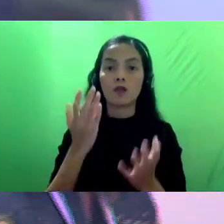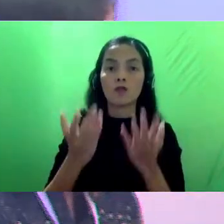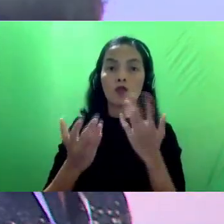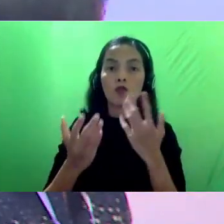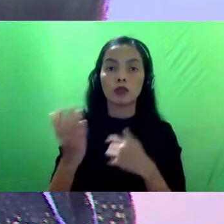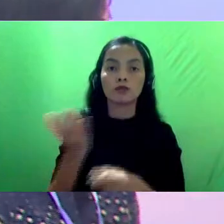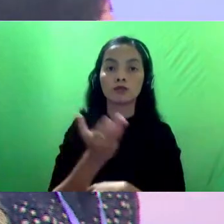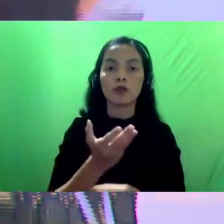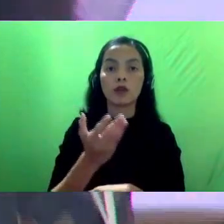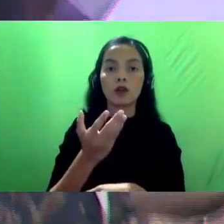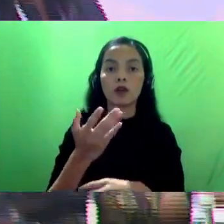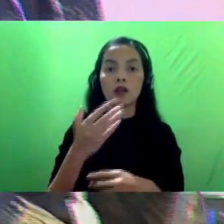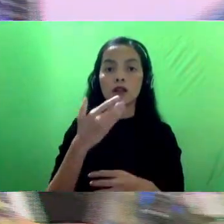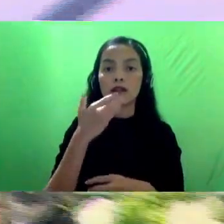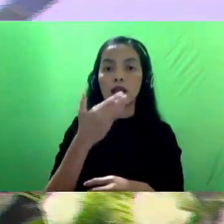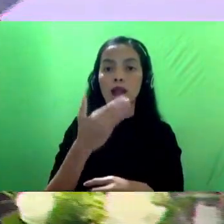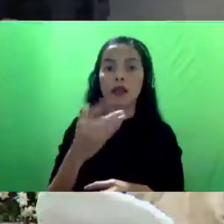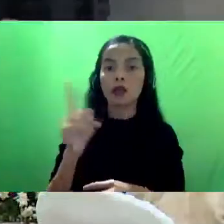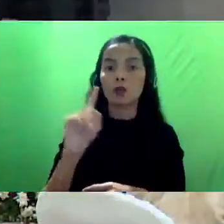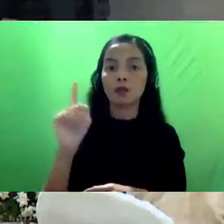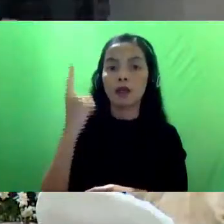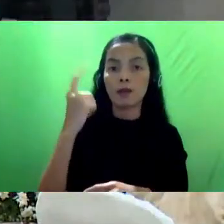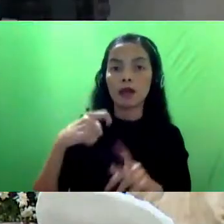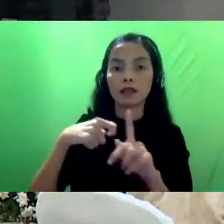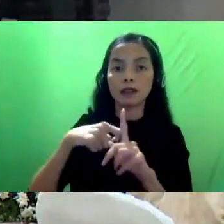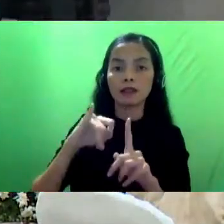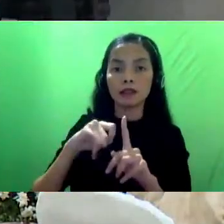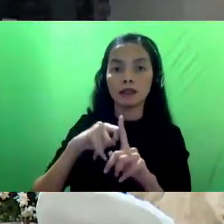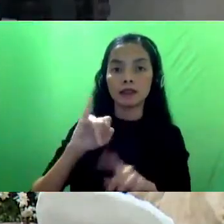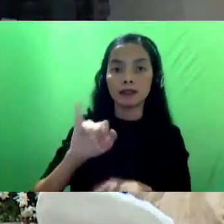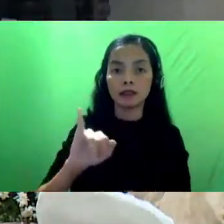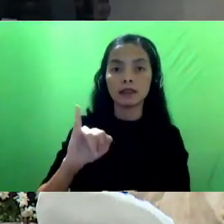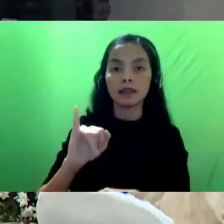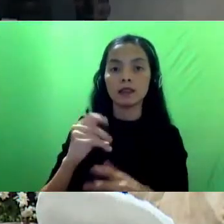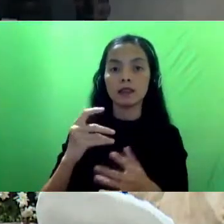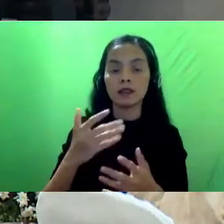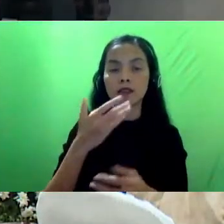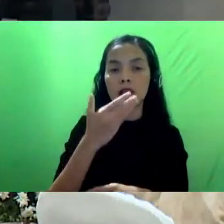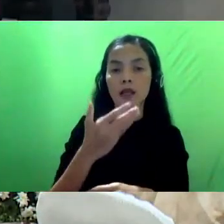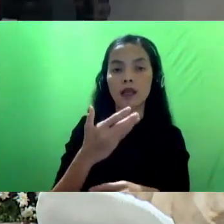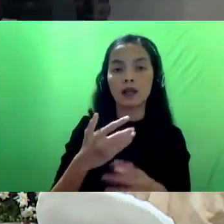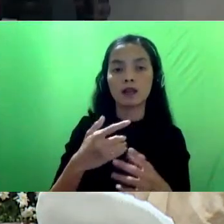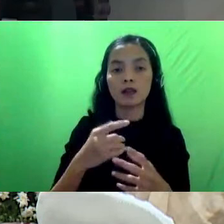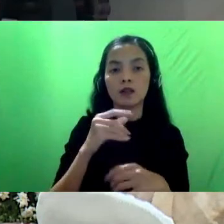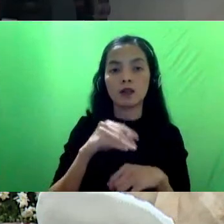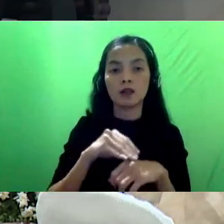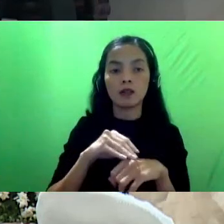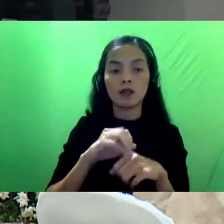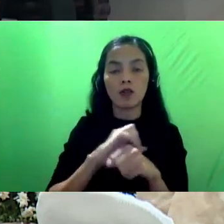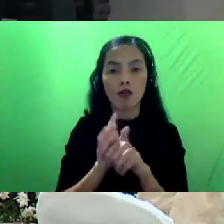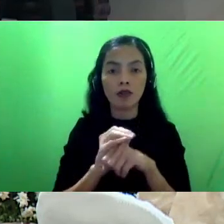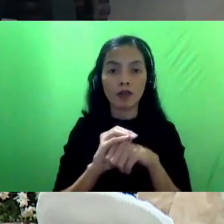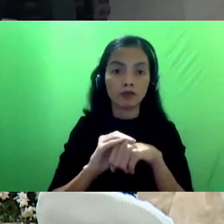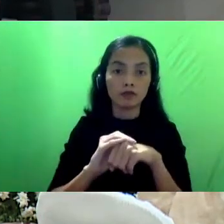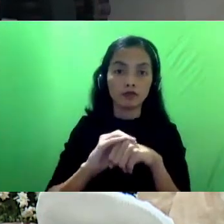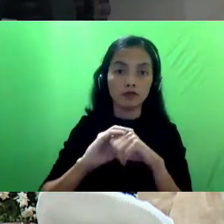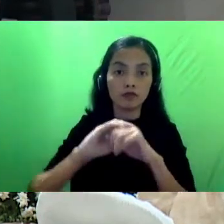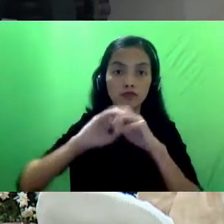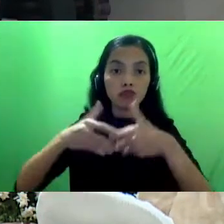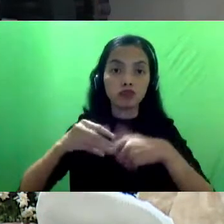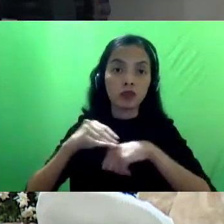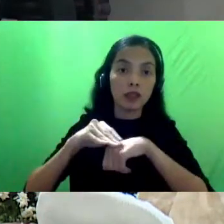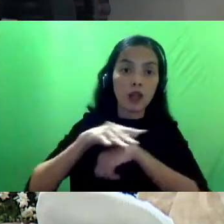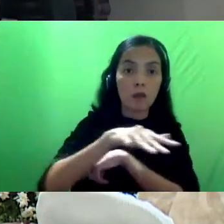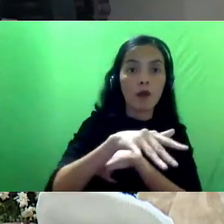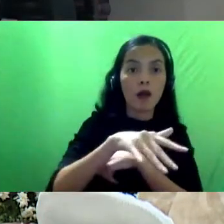question to Mbak Kiki. Mbak Kiki, in assessing the impacts of COVID-19, it is very important for us to